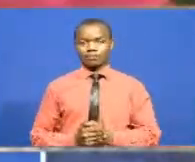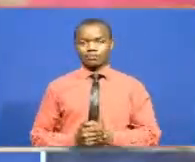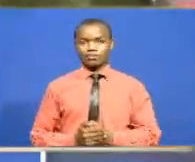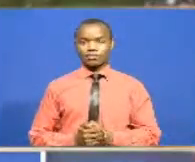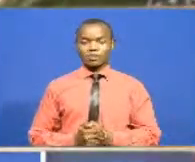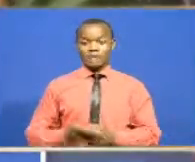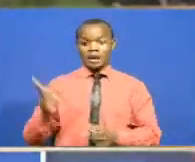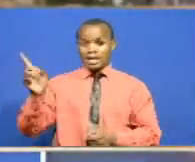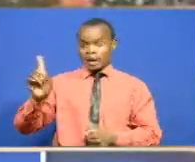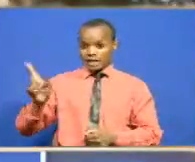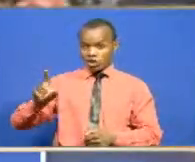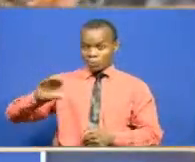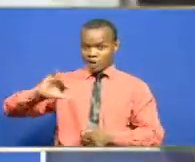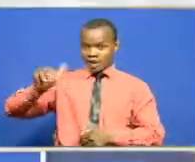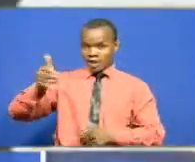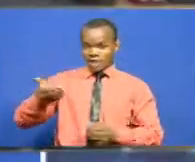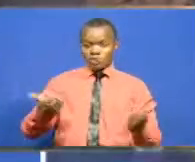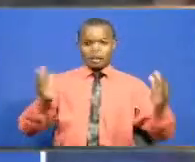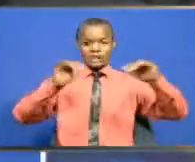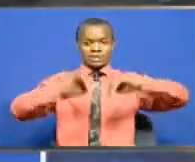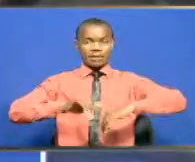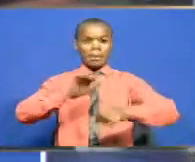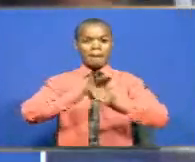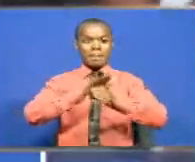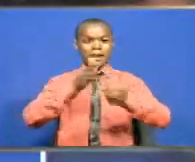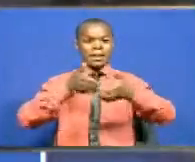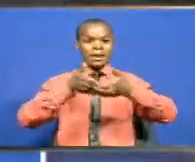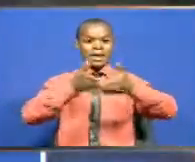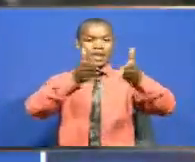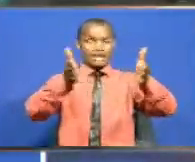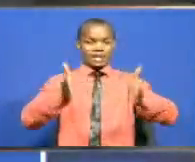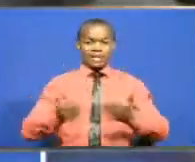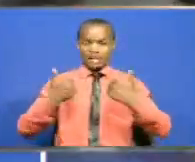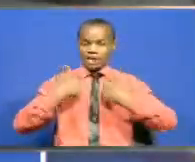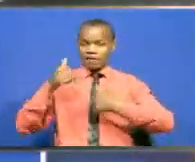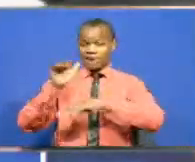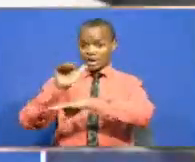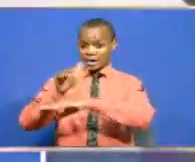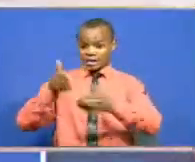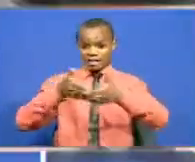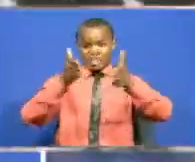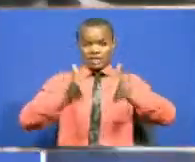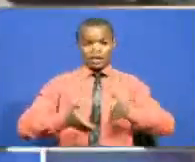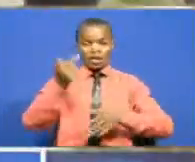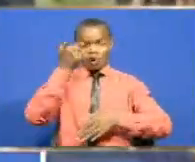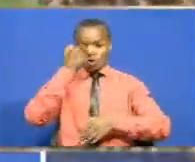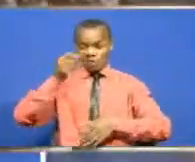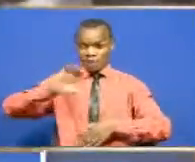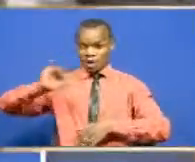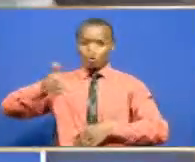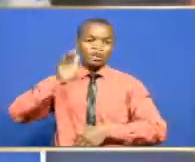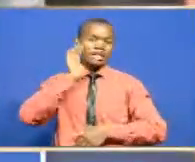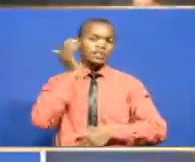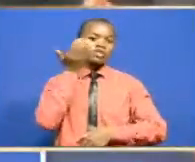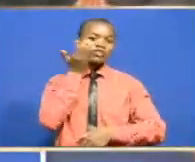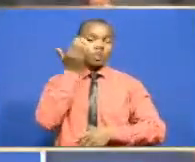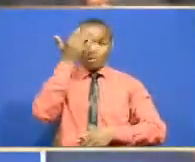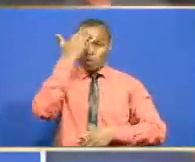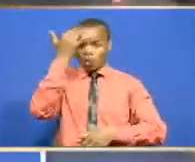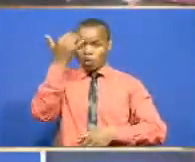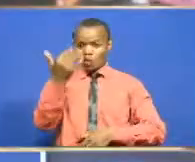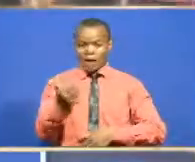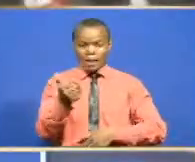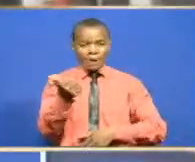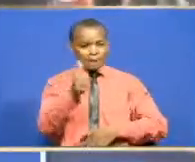Meanwhile, Nairobi County Assembly Majority Leader Abdi Guyo has slammed elected leaders in his home county of Isiolo for failure to forge